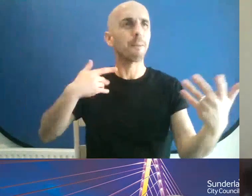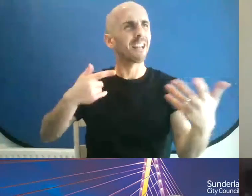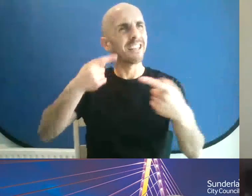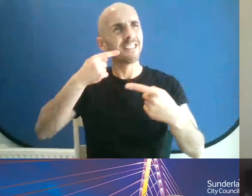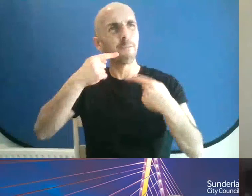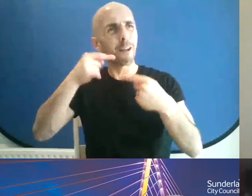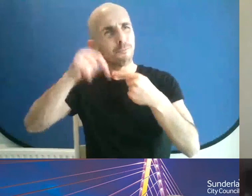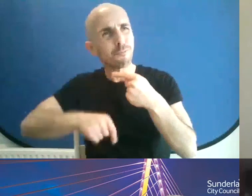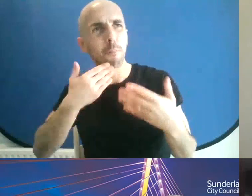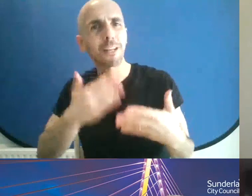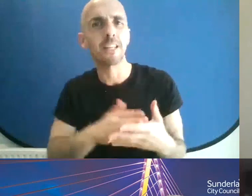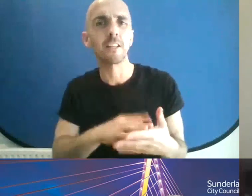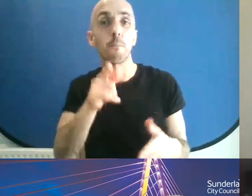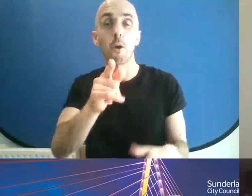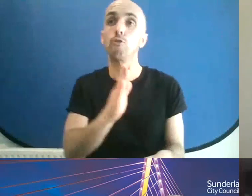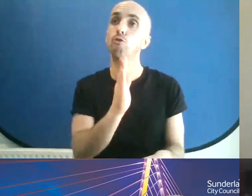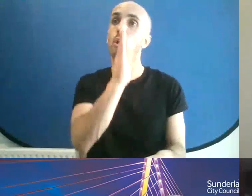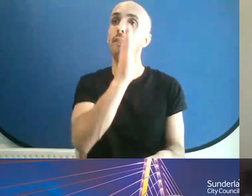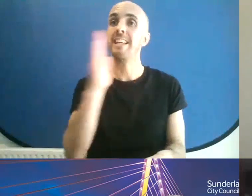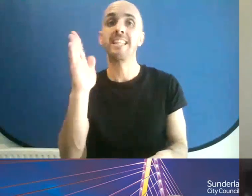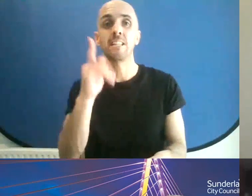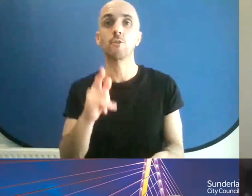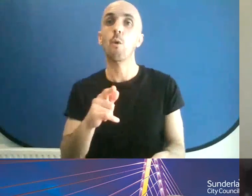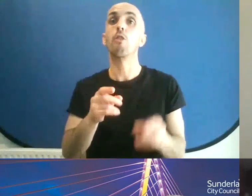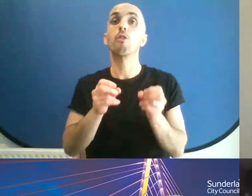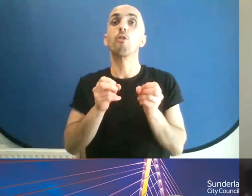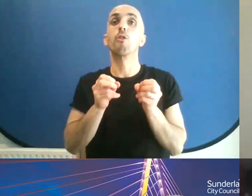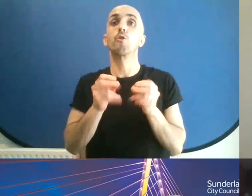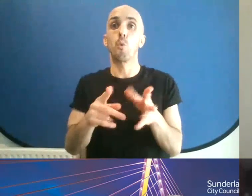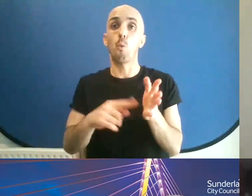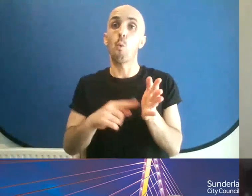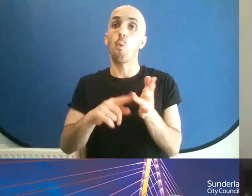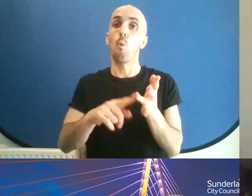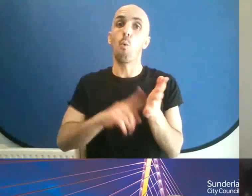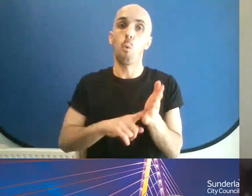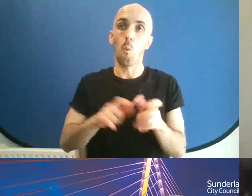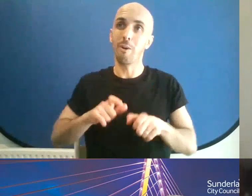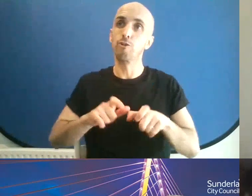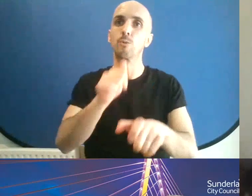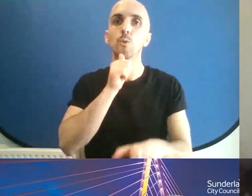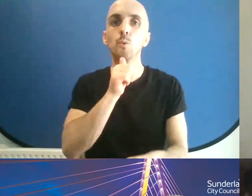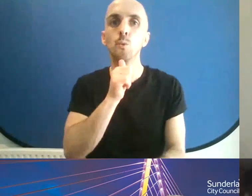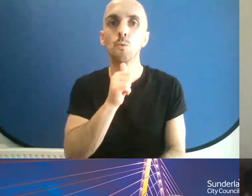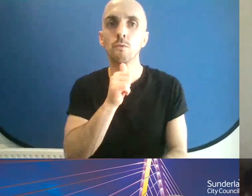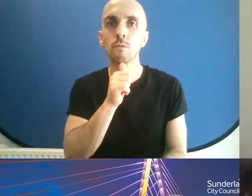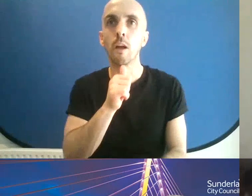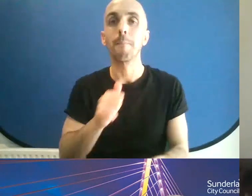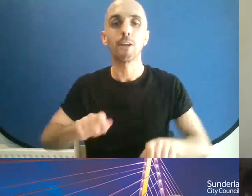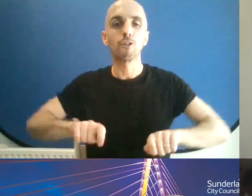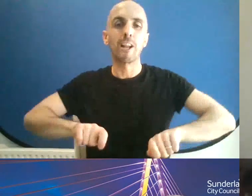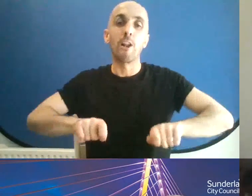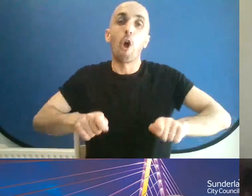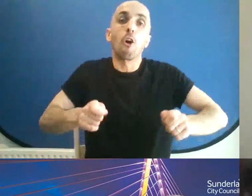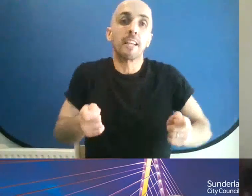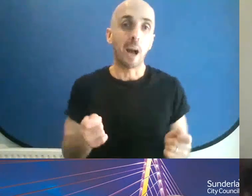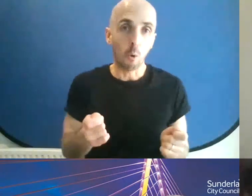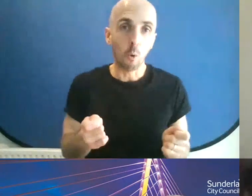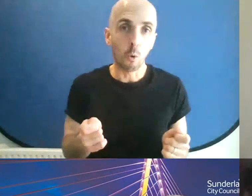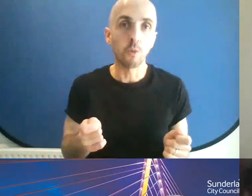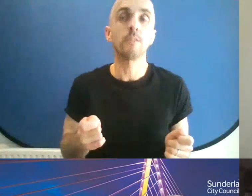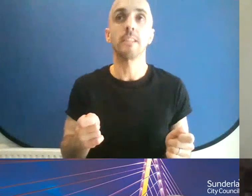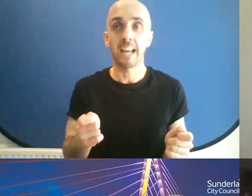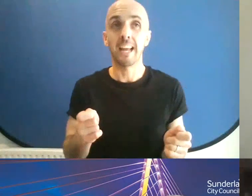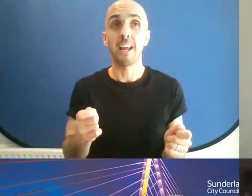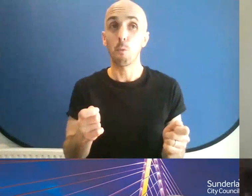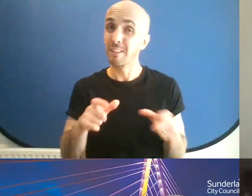continue working on this because, as we've already said, we recognise that as we move out of the pandemic and all of the issues around social distancing,